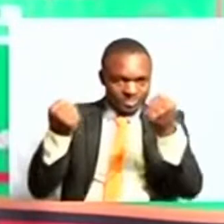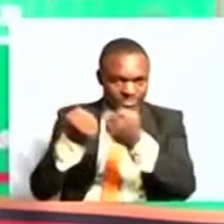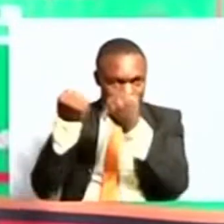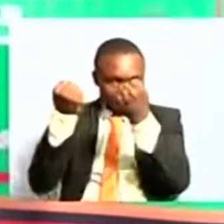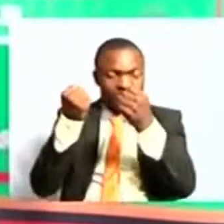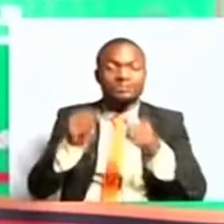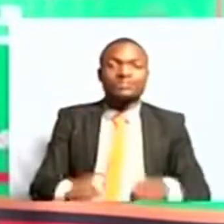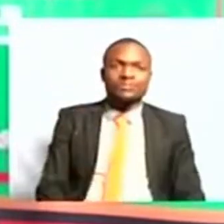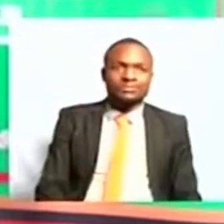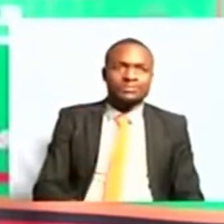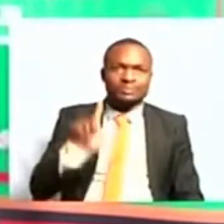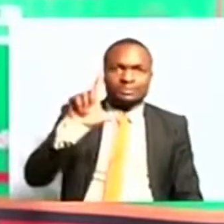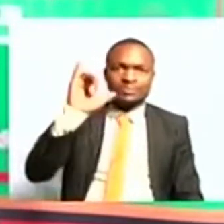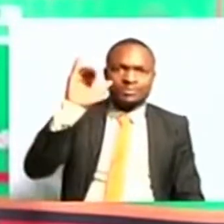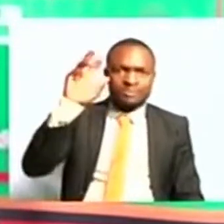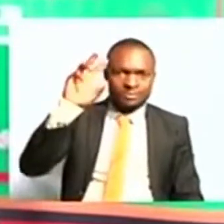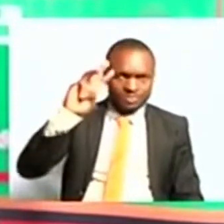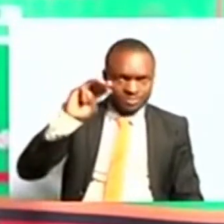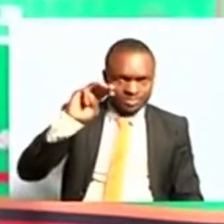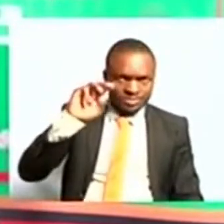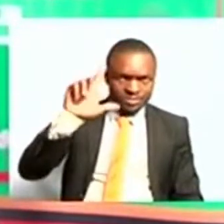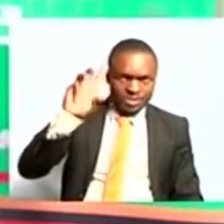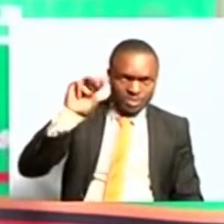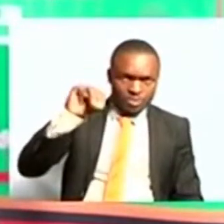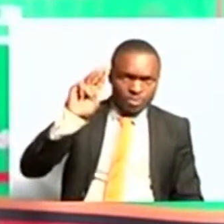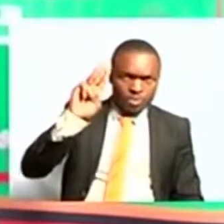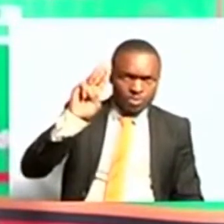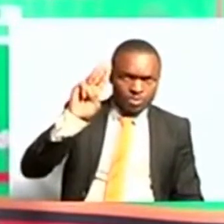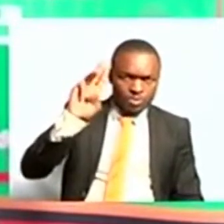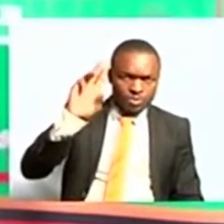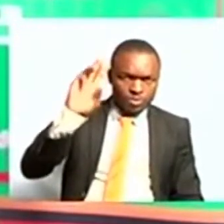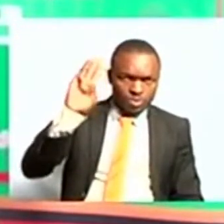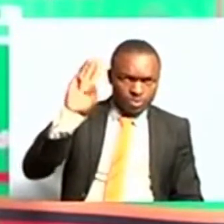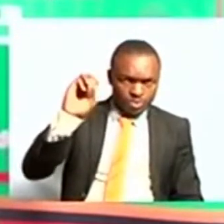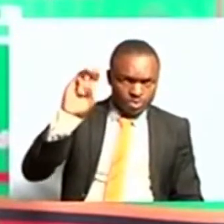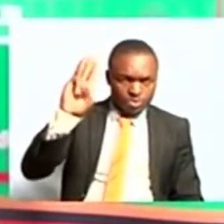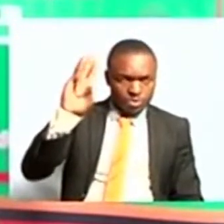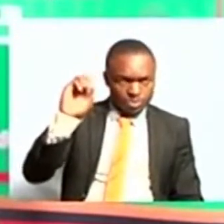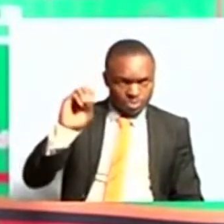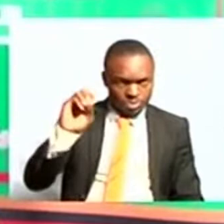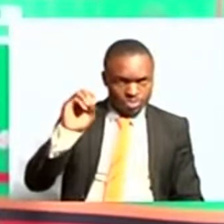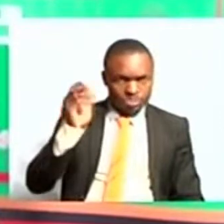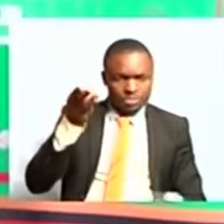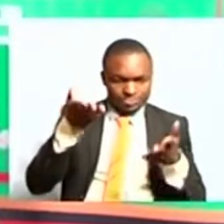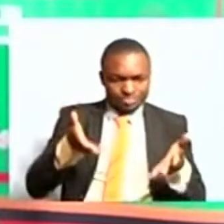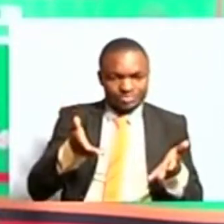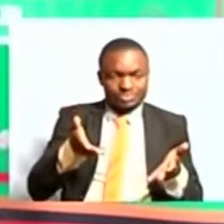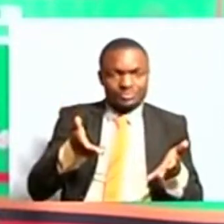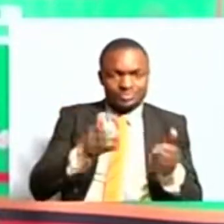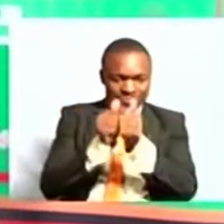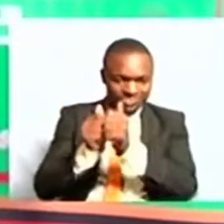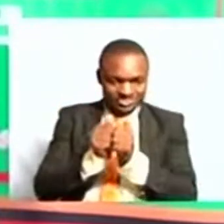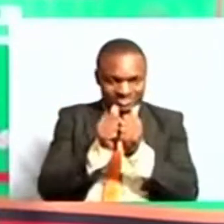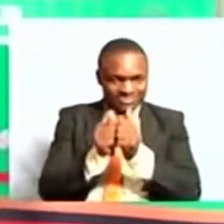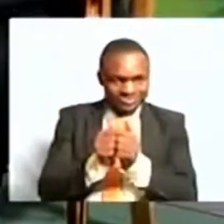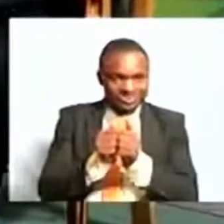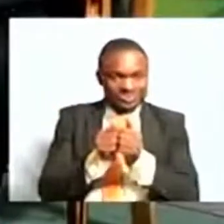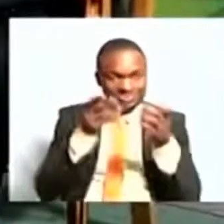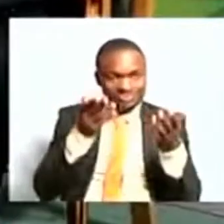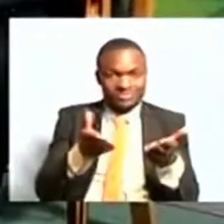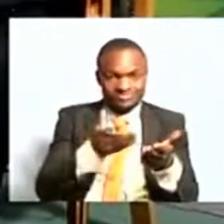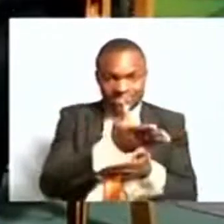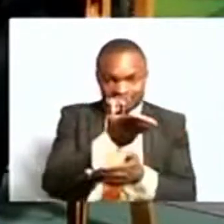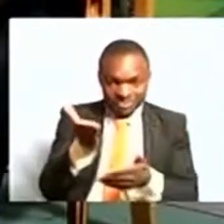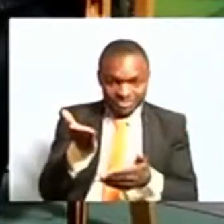Ms. Linda Mwo Sakala, Principal Education and Publicity Officer from RATSA, is right here with us in the studio. So those